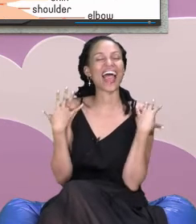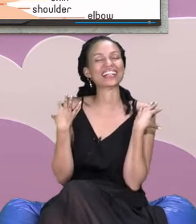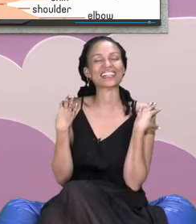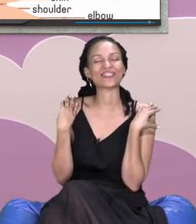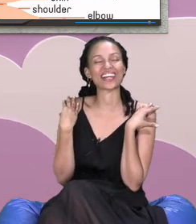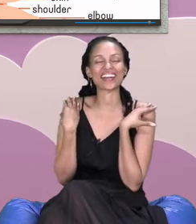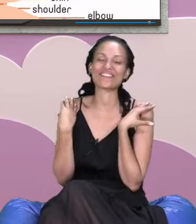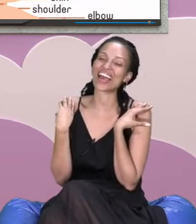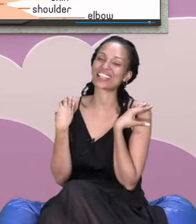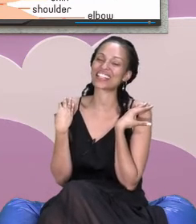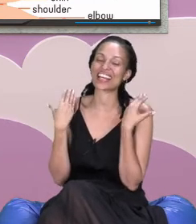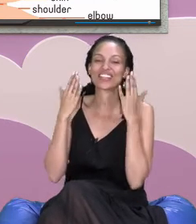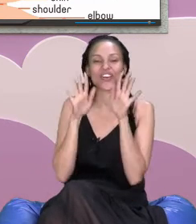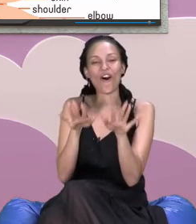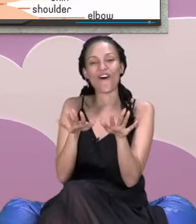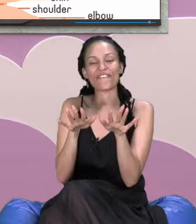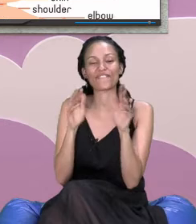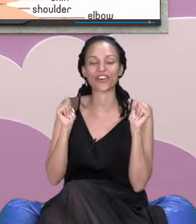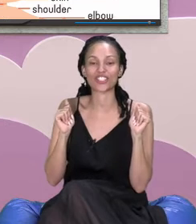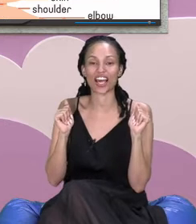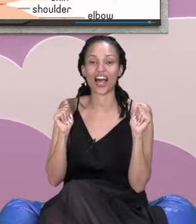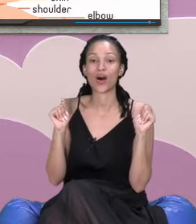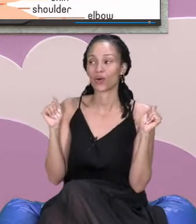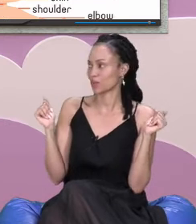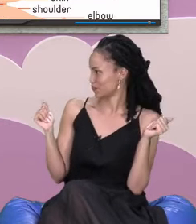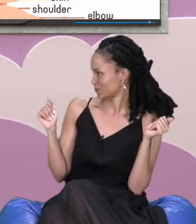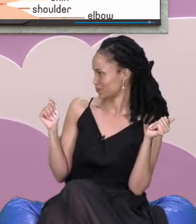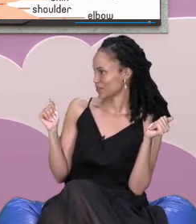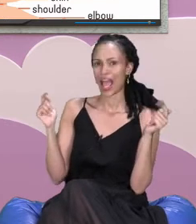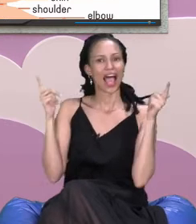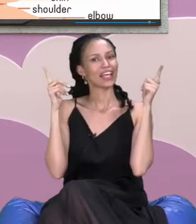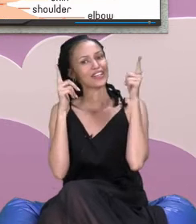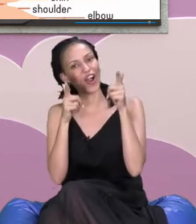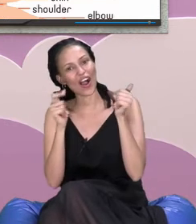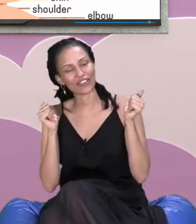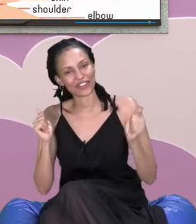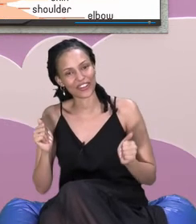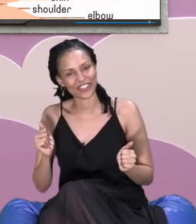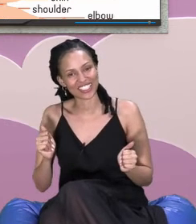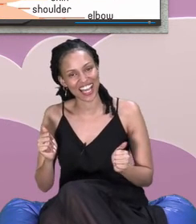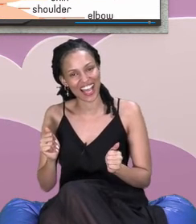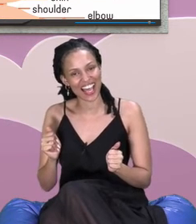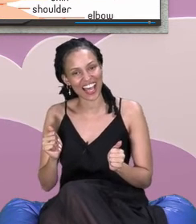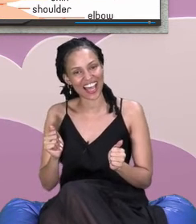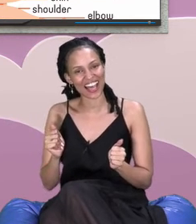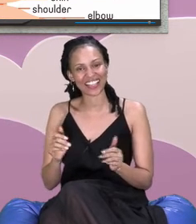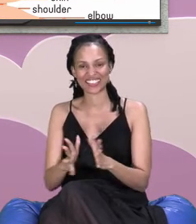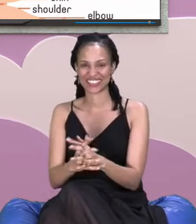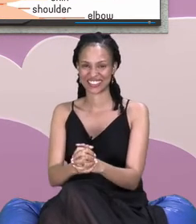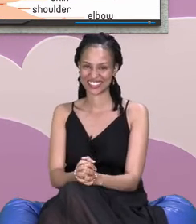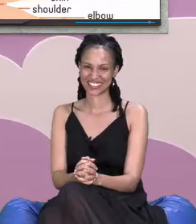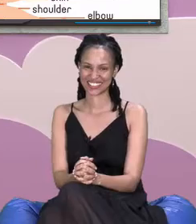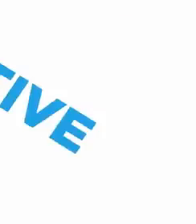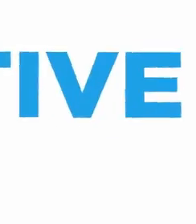where we actively invest in your future. Whose future? Your future.